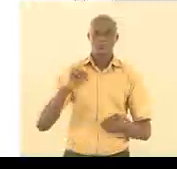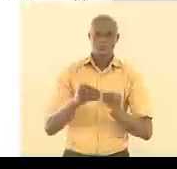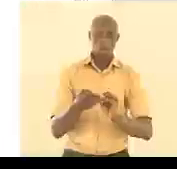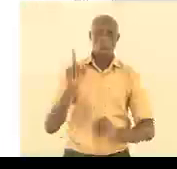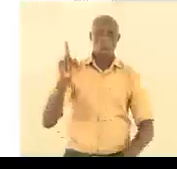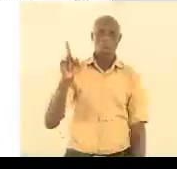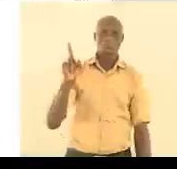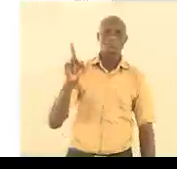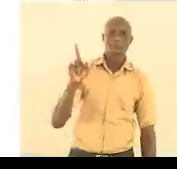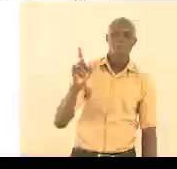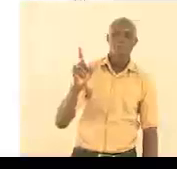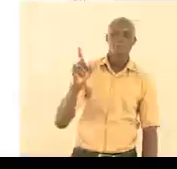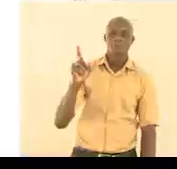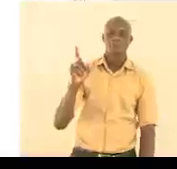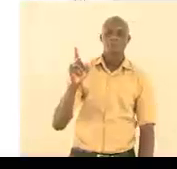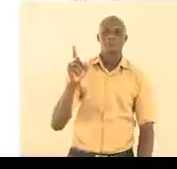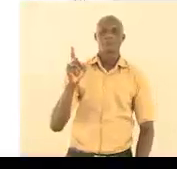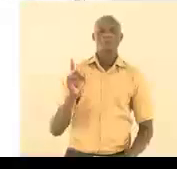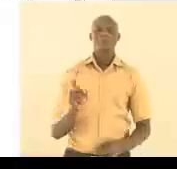Question number one.